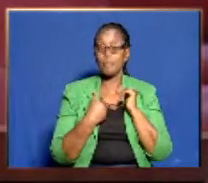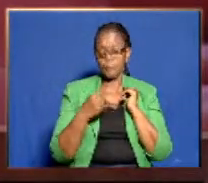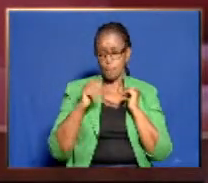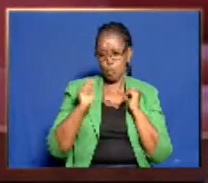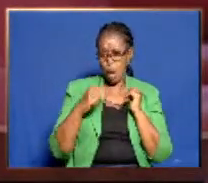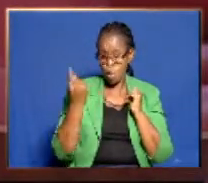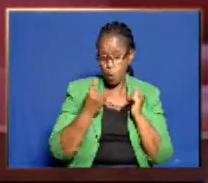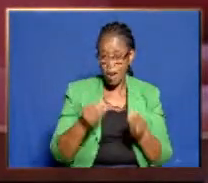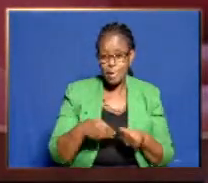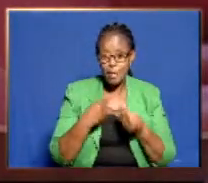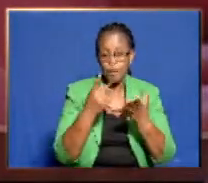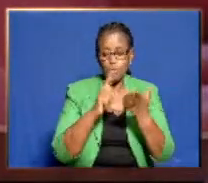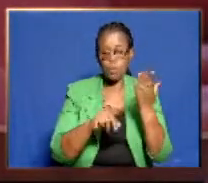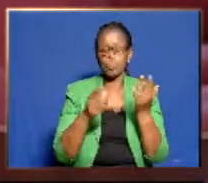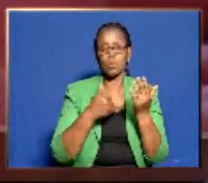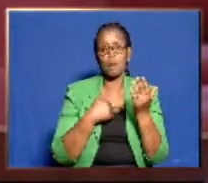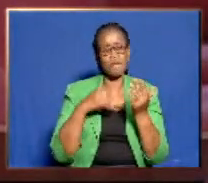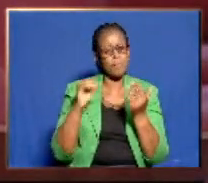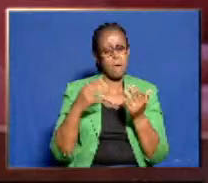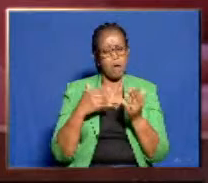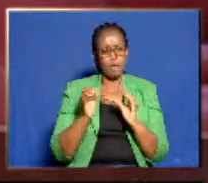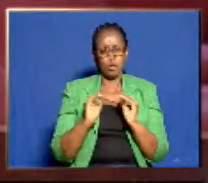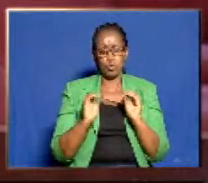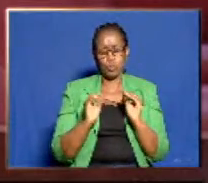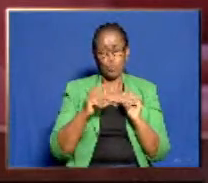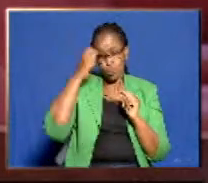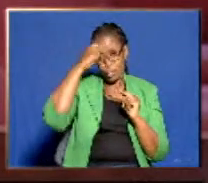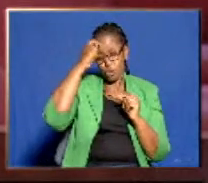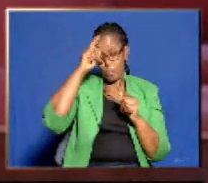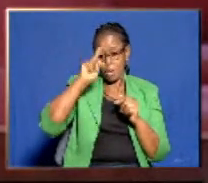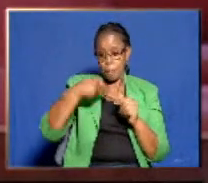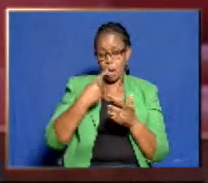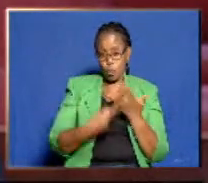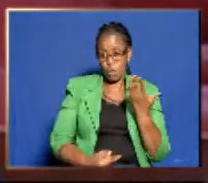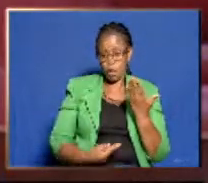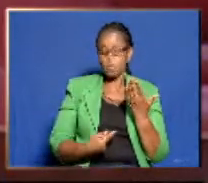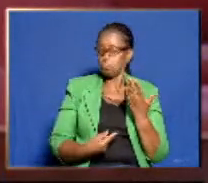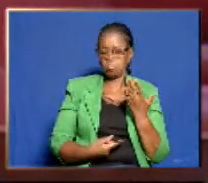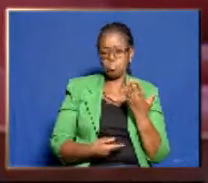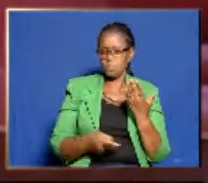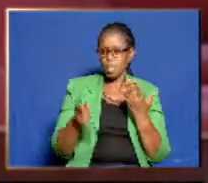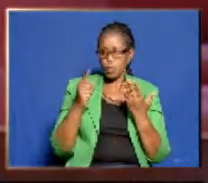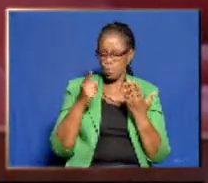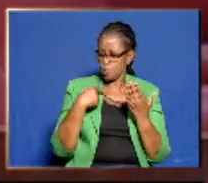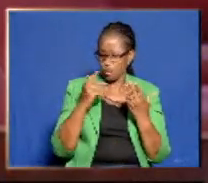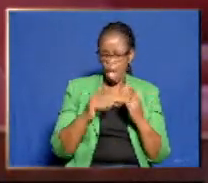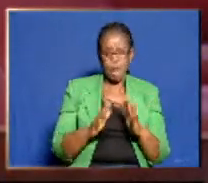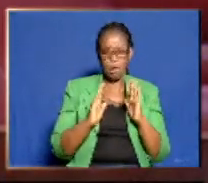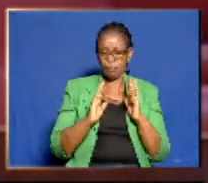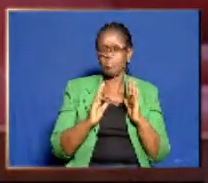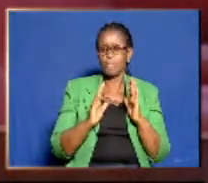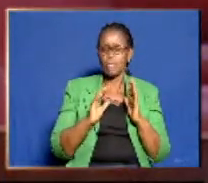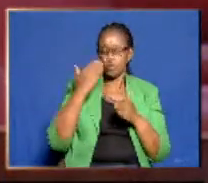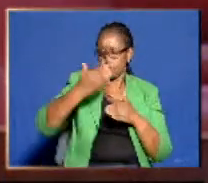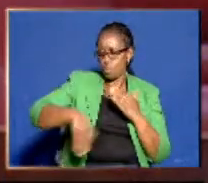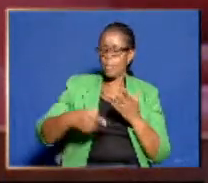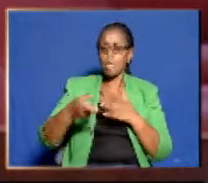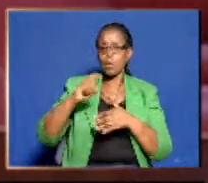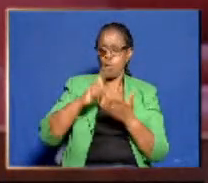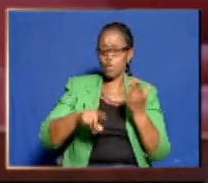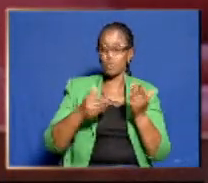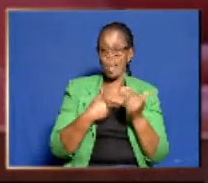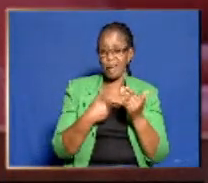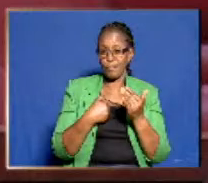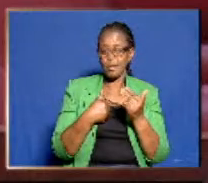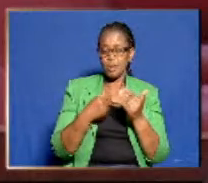have, Honorable Speaker, your wisdom demands that you get a way of increasing that which you have so that you can have something to give